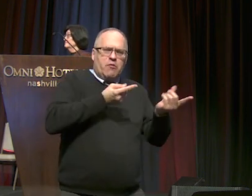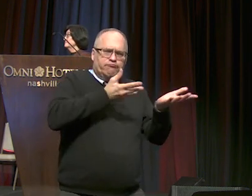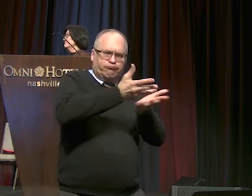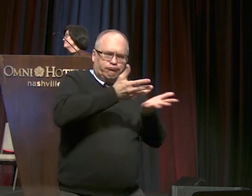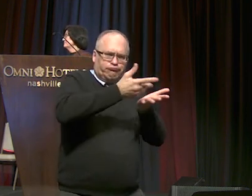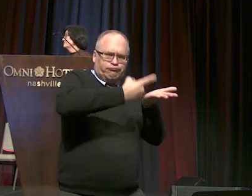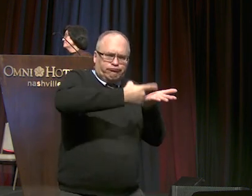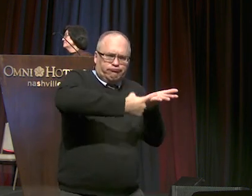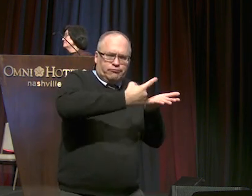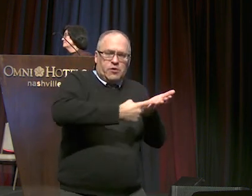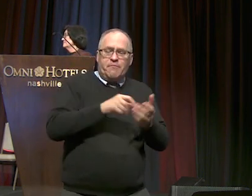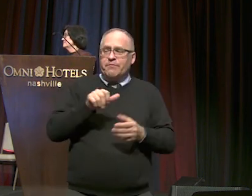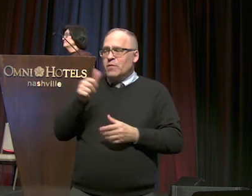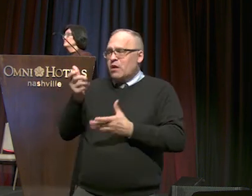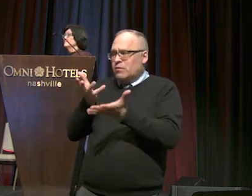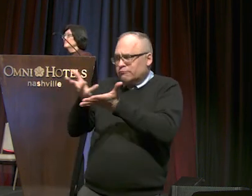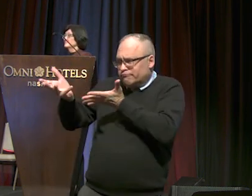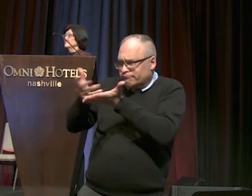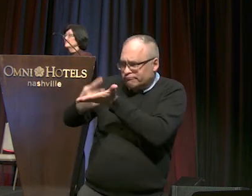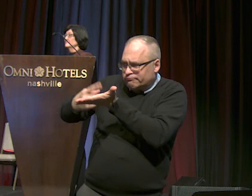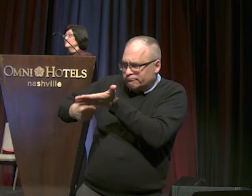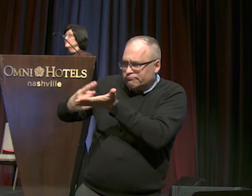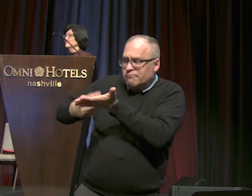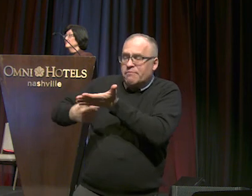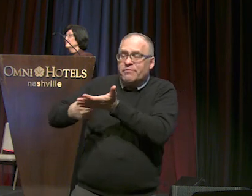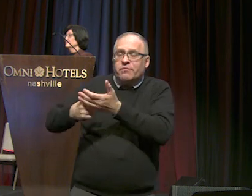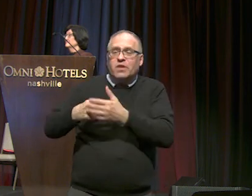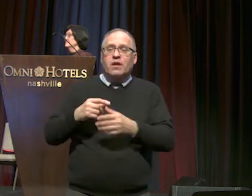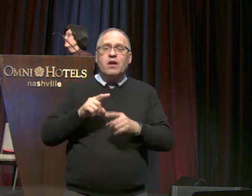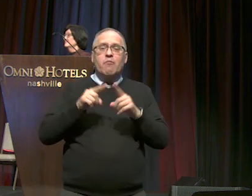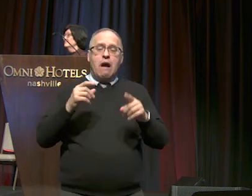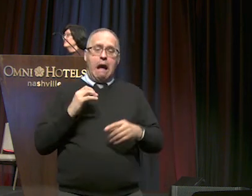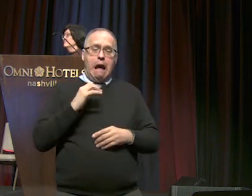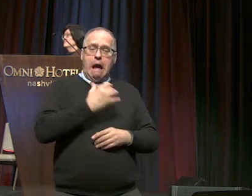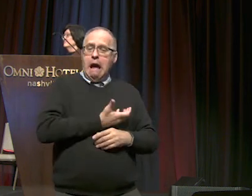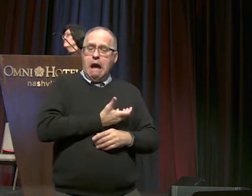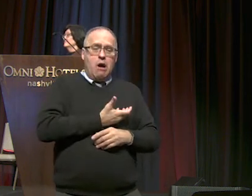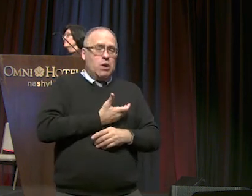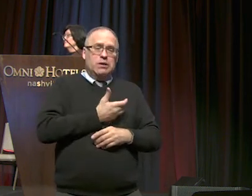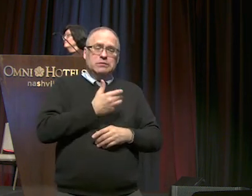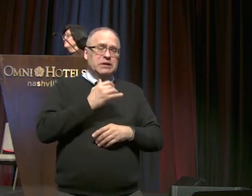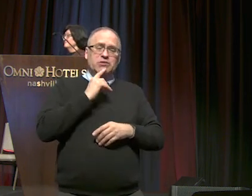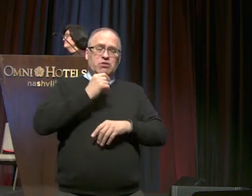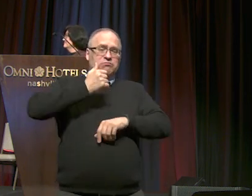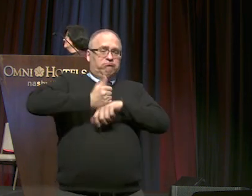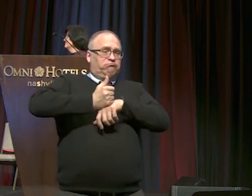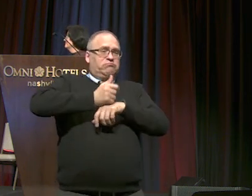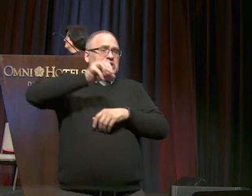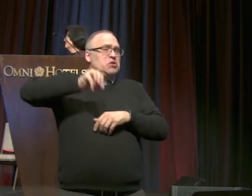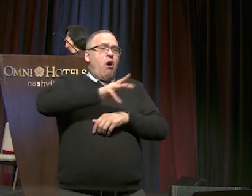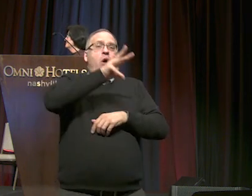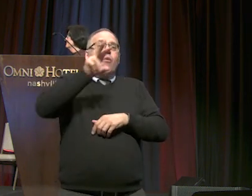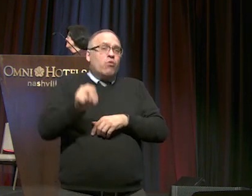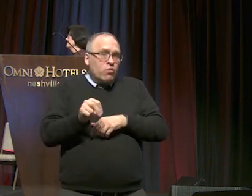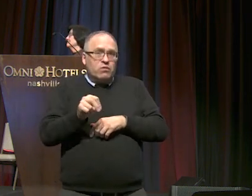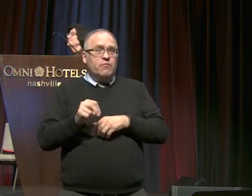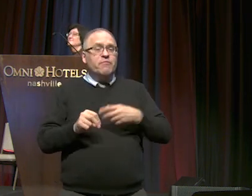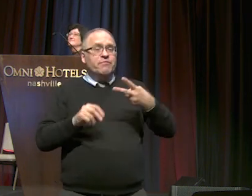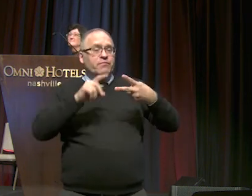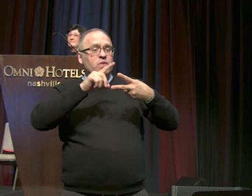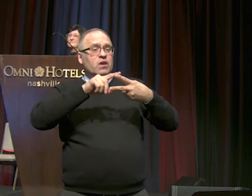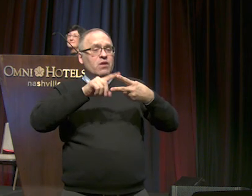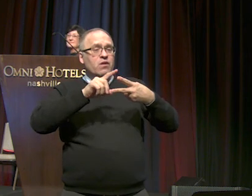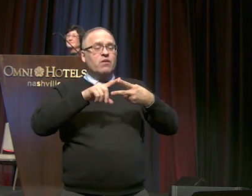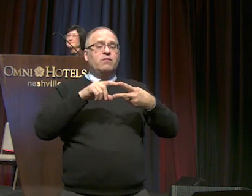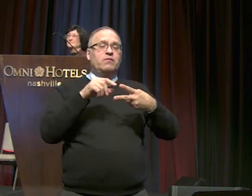groups. However, again, the CT legislation stands on its own in two stages: first, a U.S.